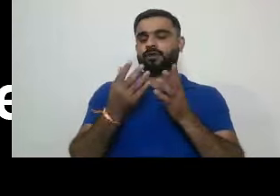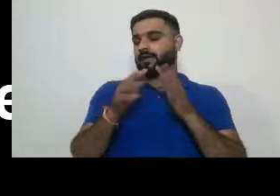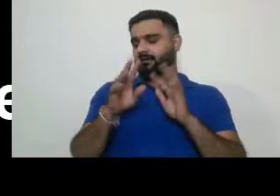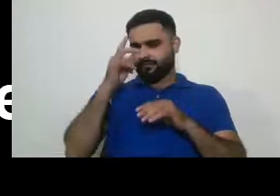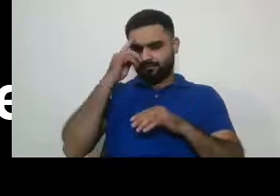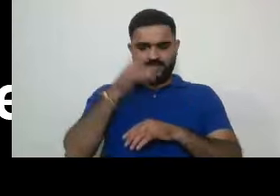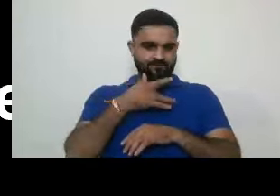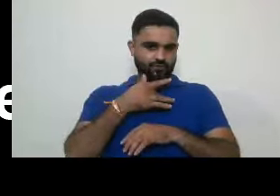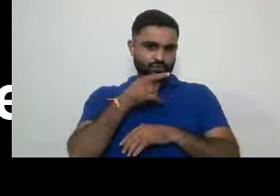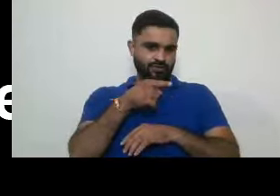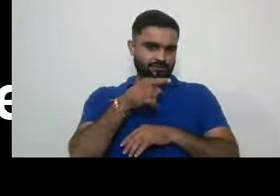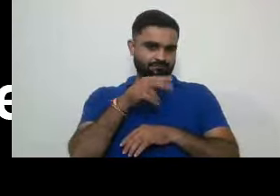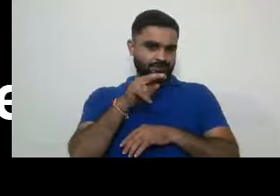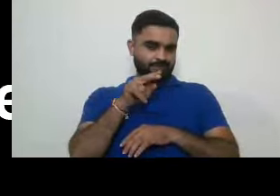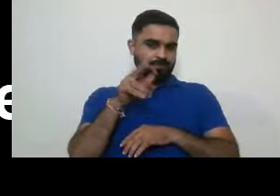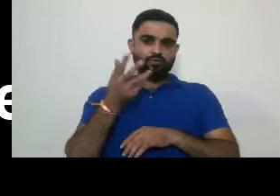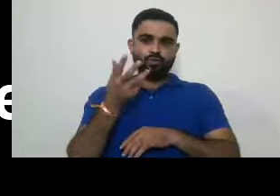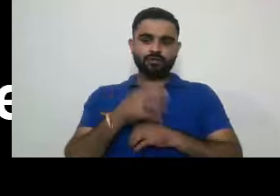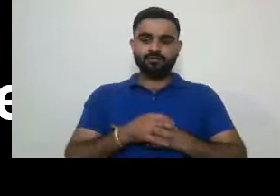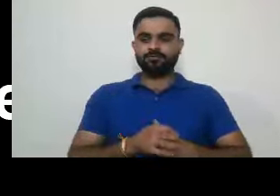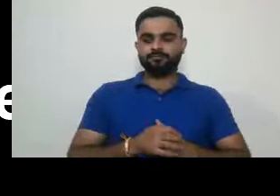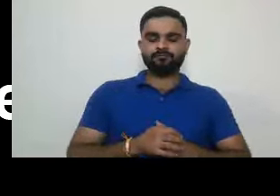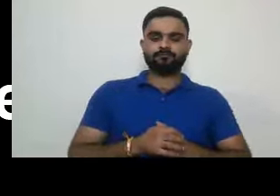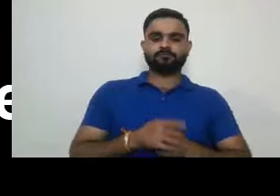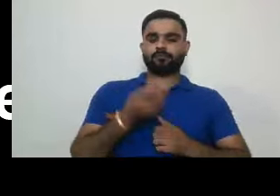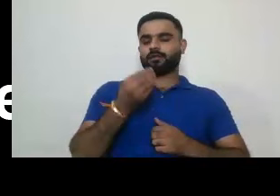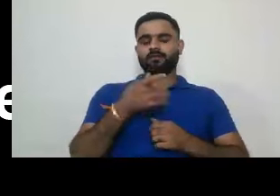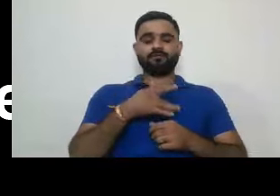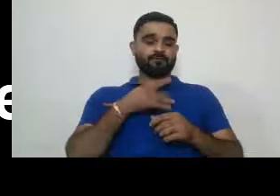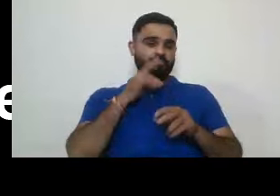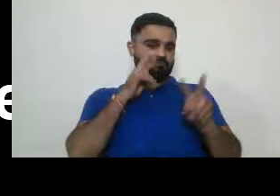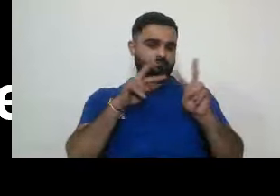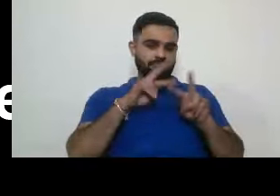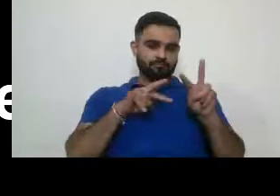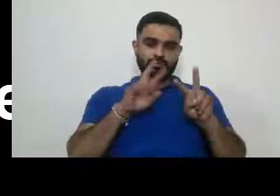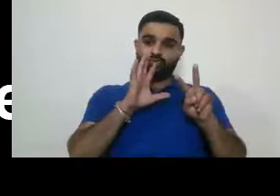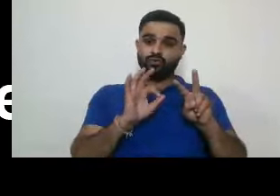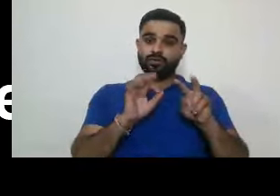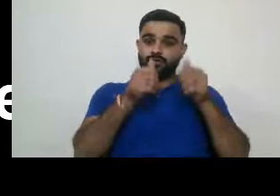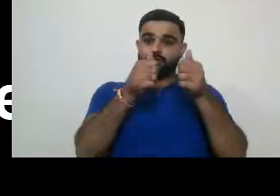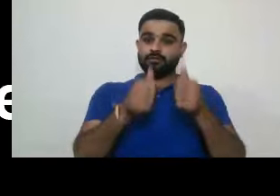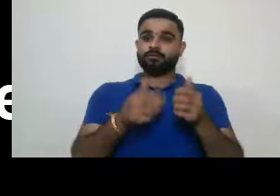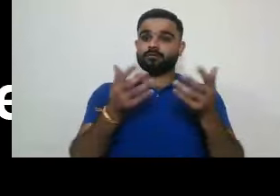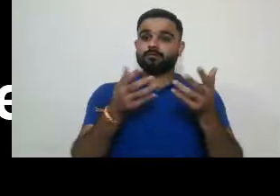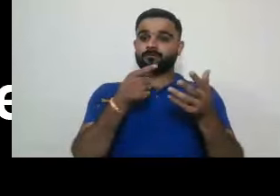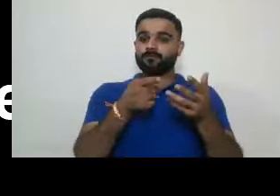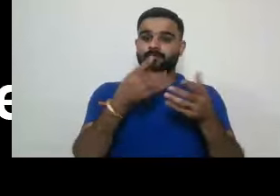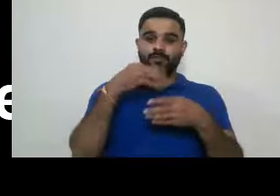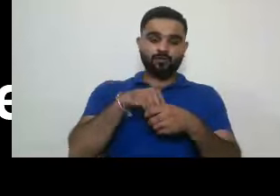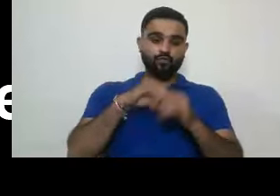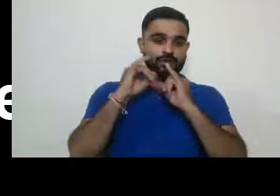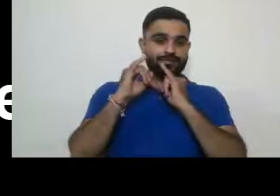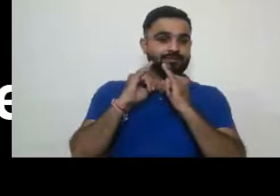guesses? Any guesses what they might mean? Just a wild guess. So I'll tell you what the report was about. There were